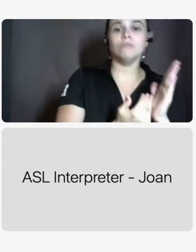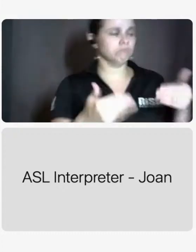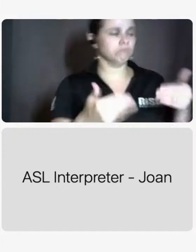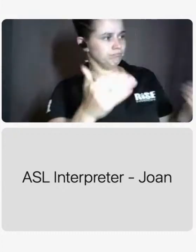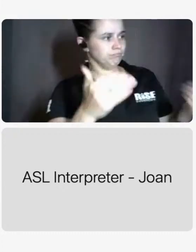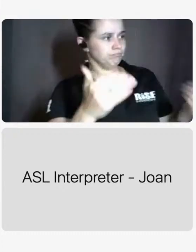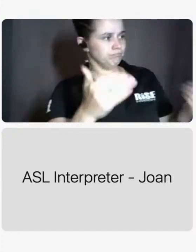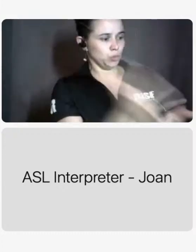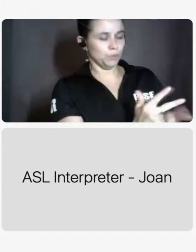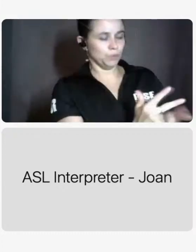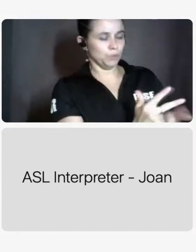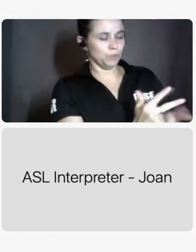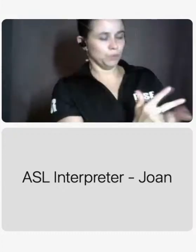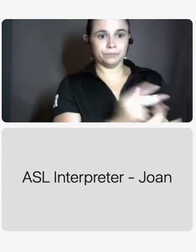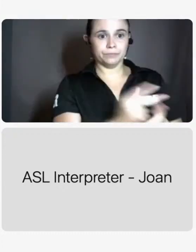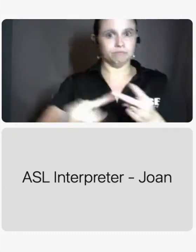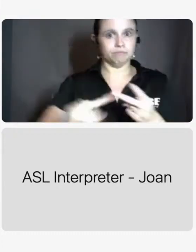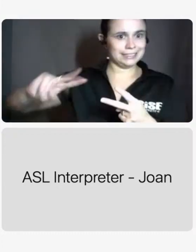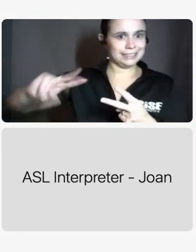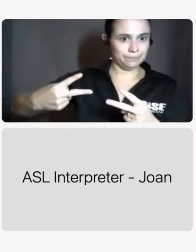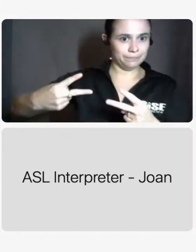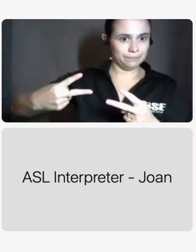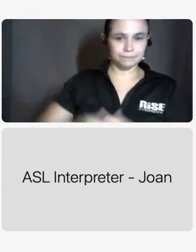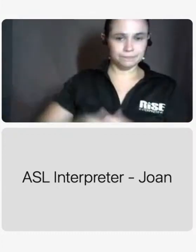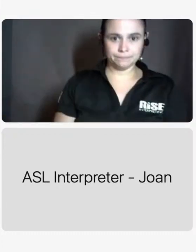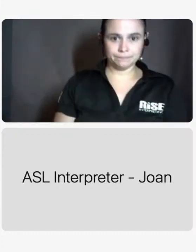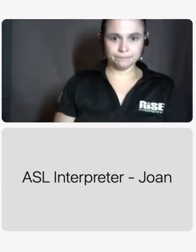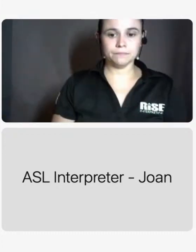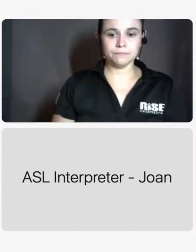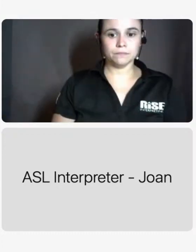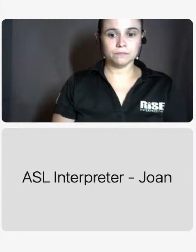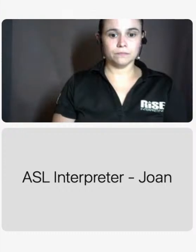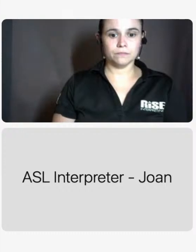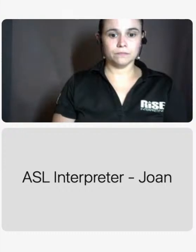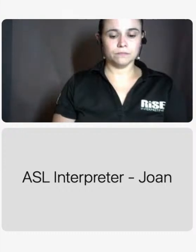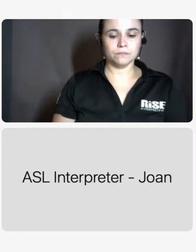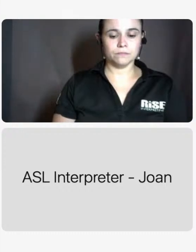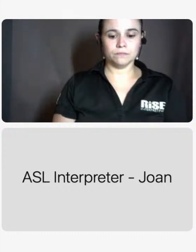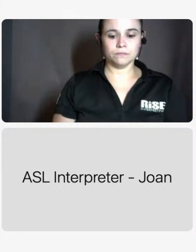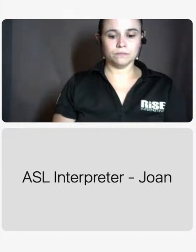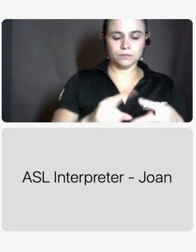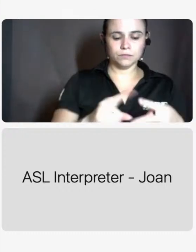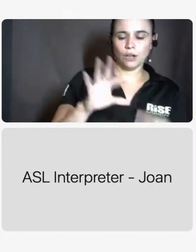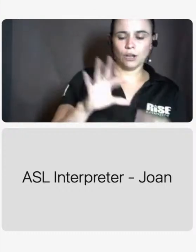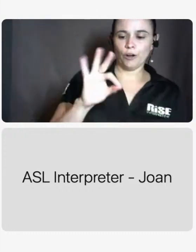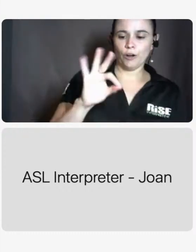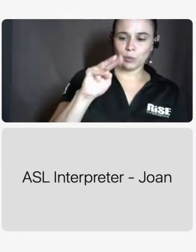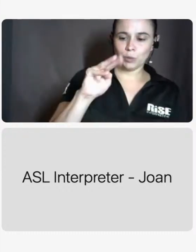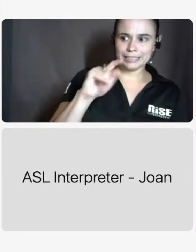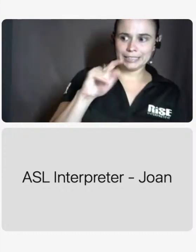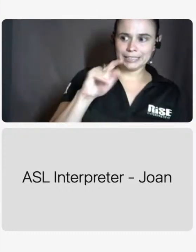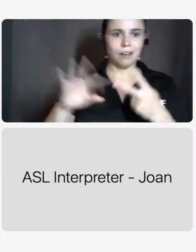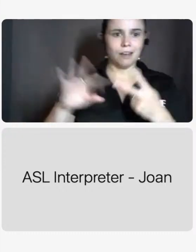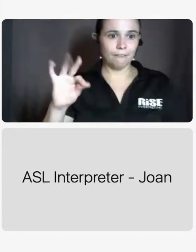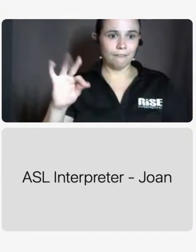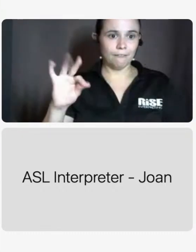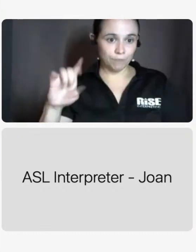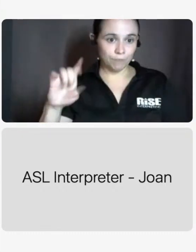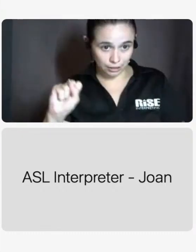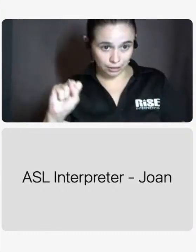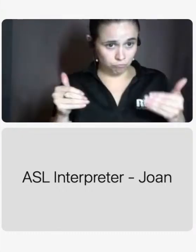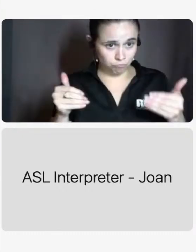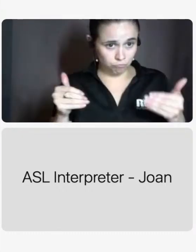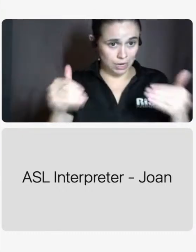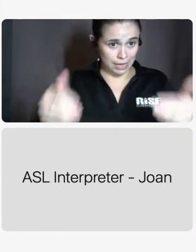I have a motion by Board Member Fuentes and second by Board Member Flores to adopt the agenda as recommended. Roll call vote,